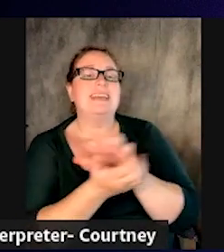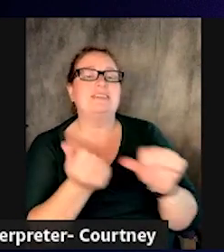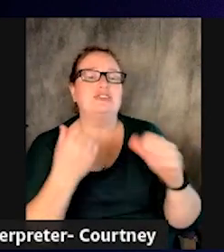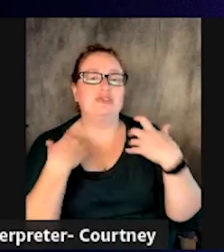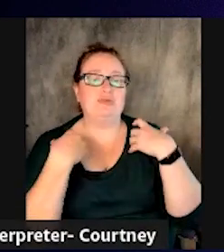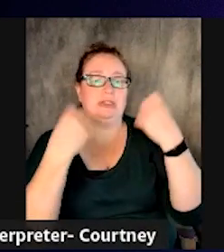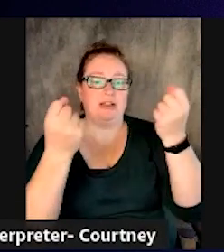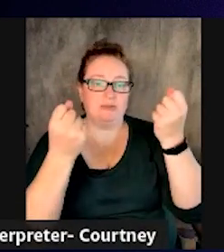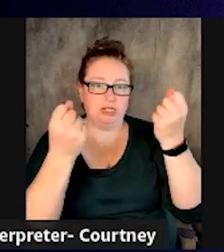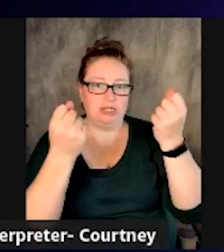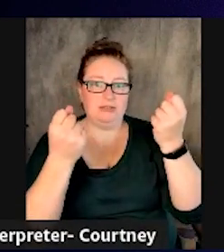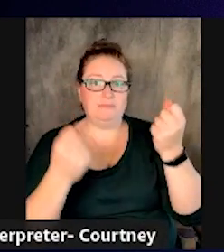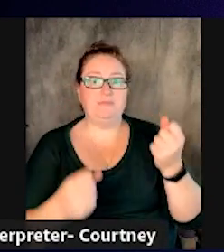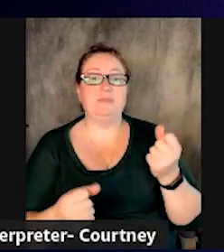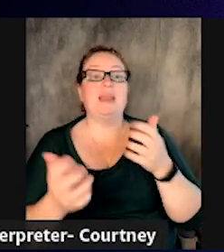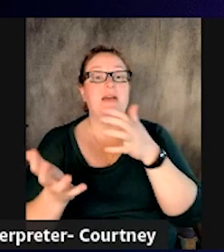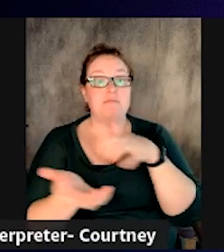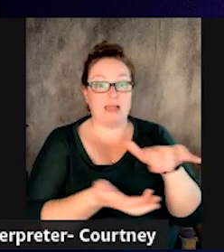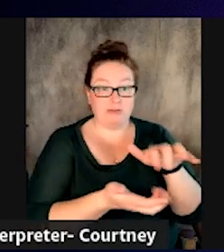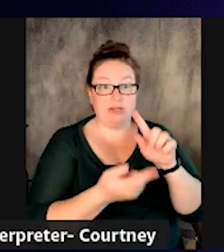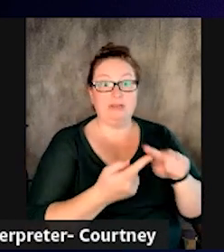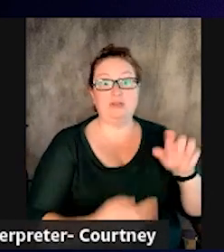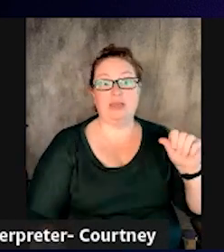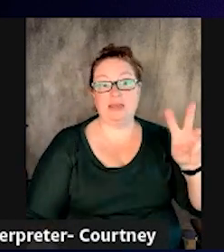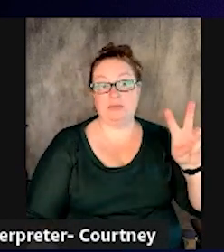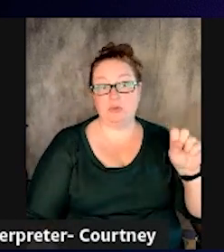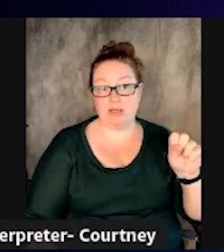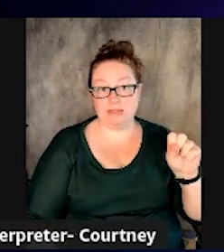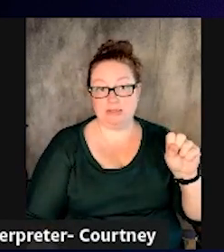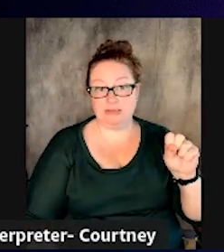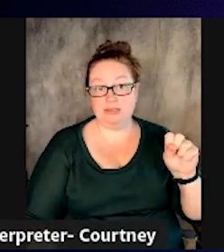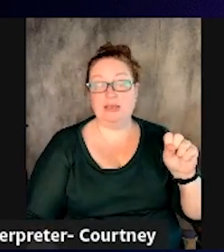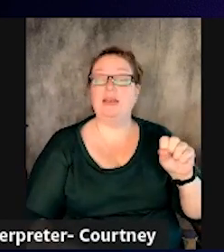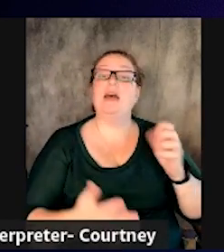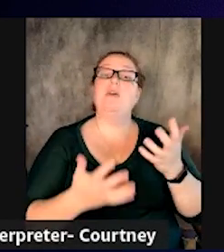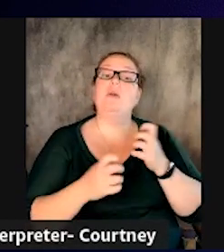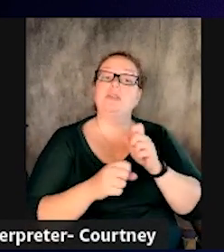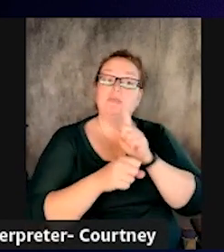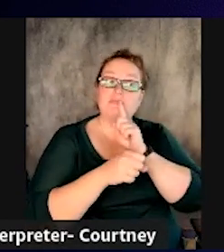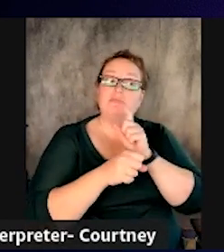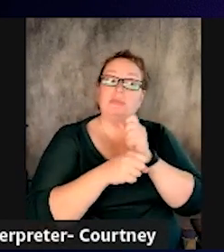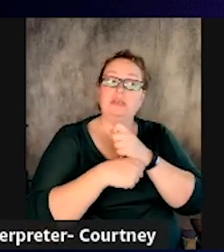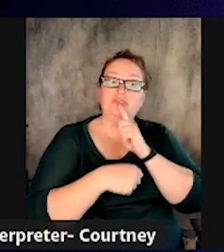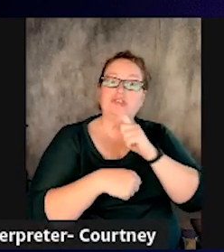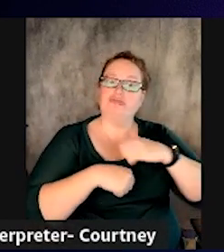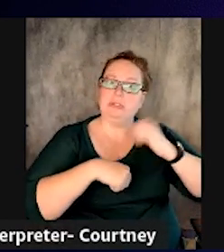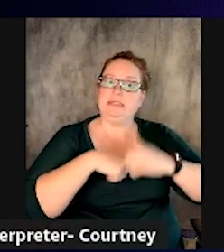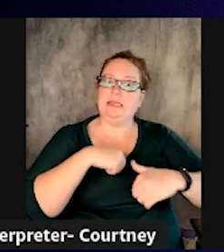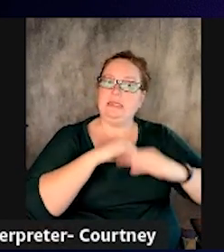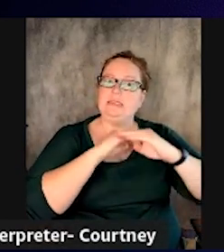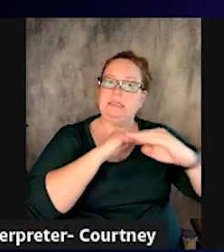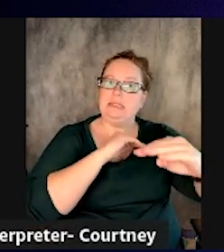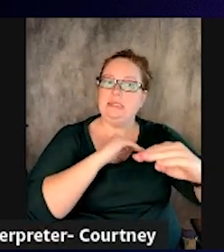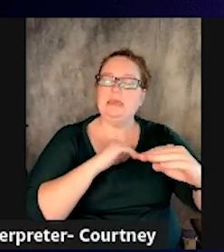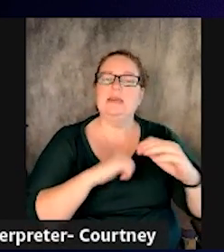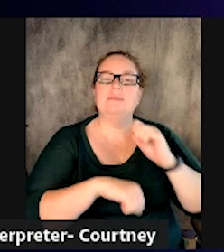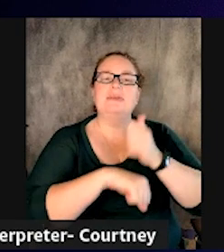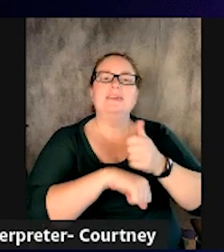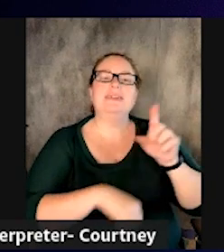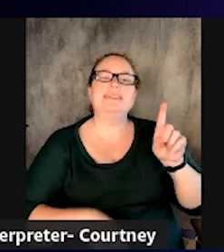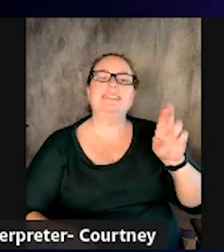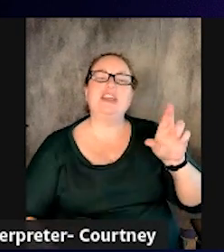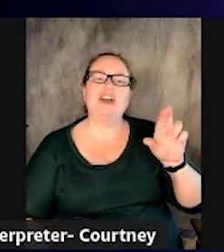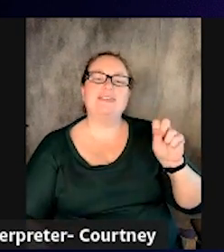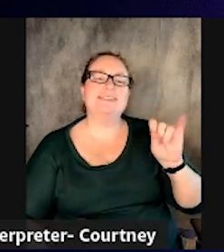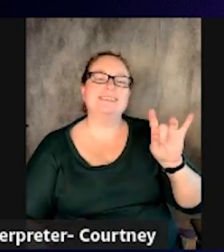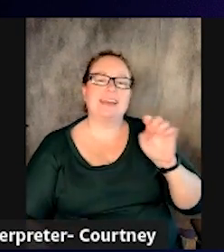I'm migrating my servers into AWS, and then I want to ensure resiliency by configuring a DR site for my servers,